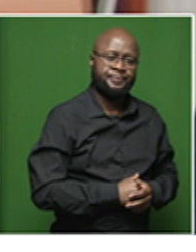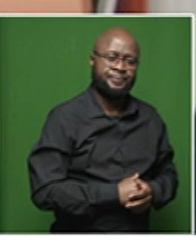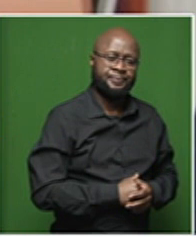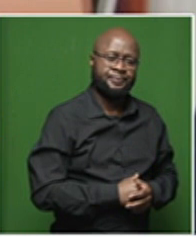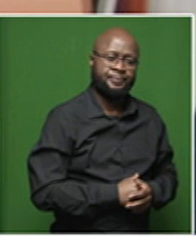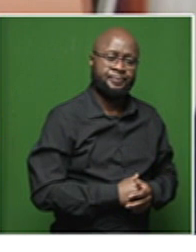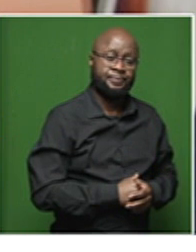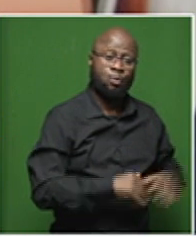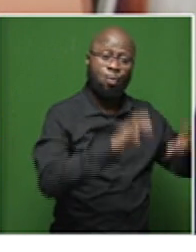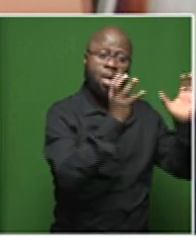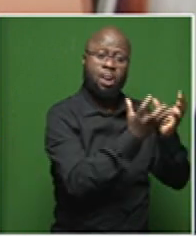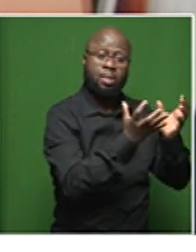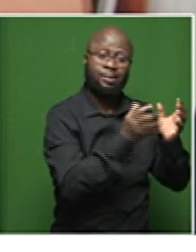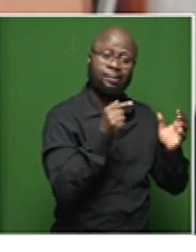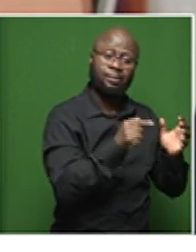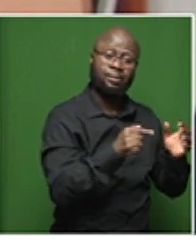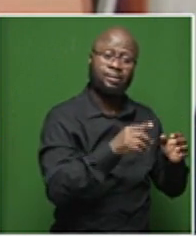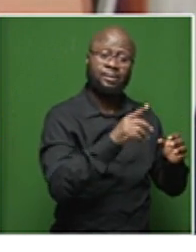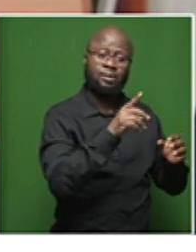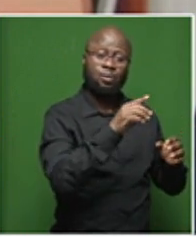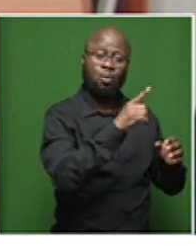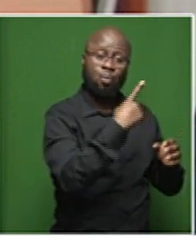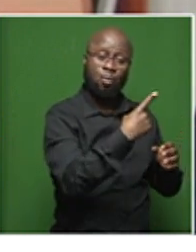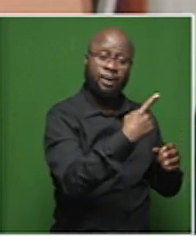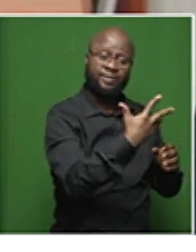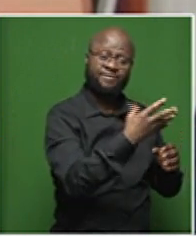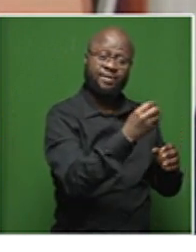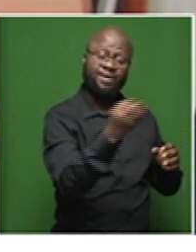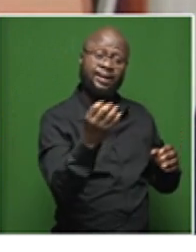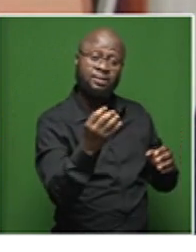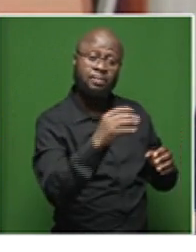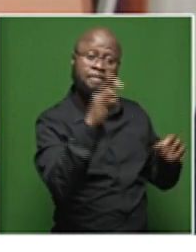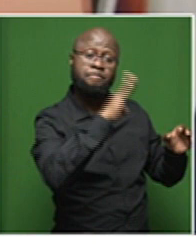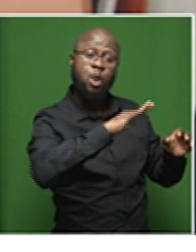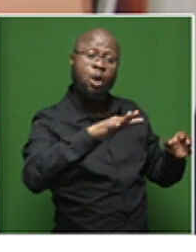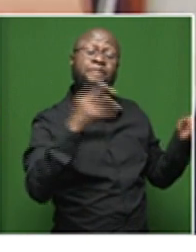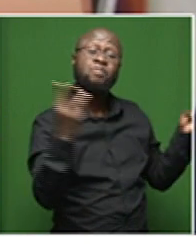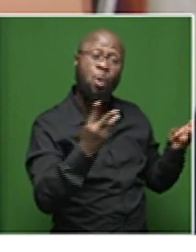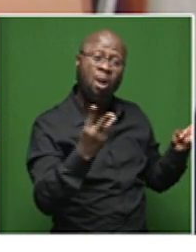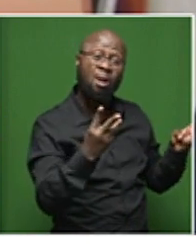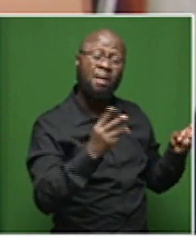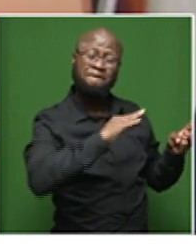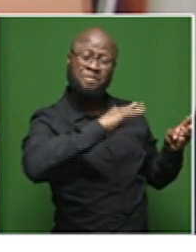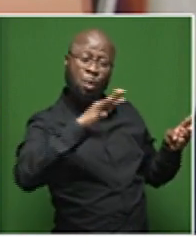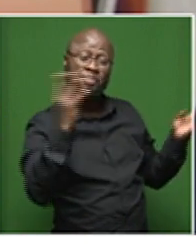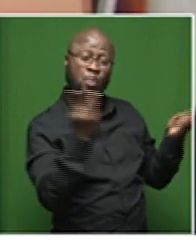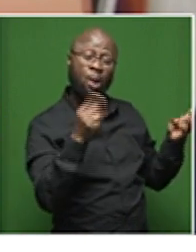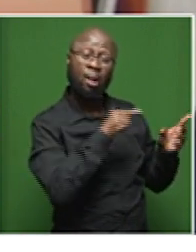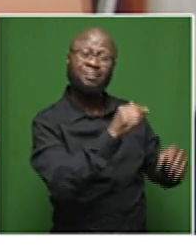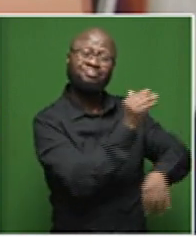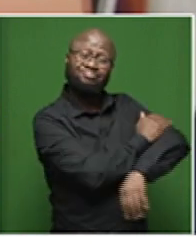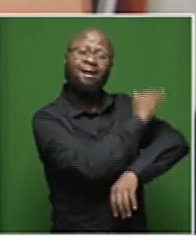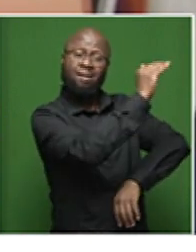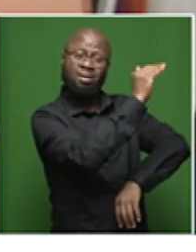worldwide, is 500 million people, that's a big statistic, 500 million people who are hypertensive who don't know about it. In South